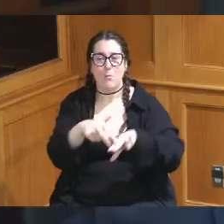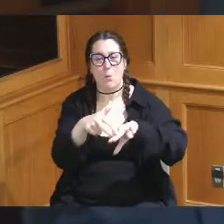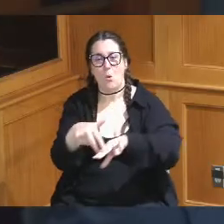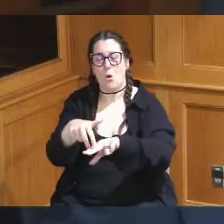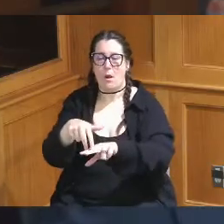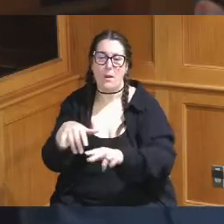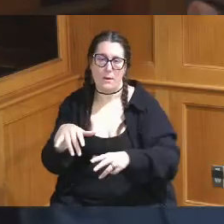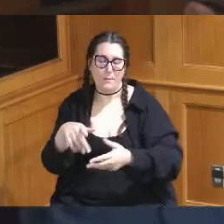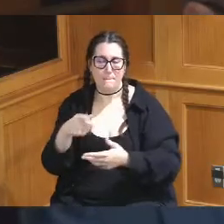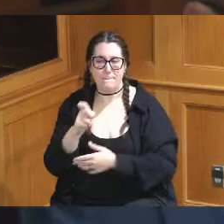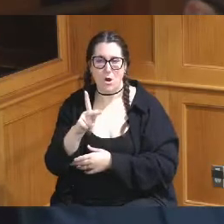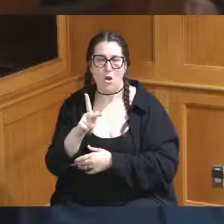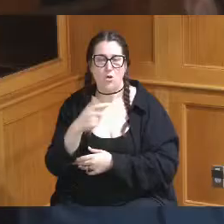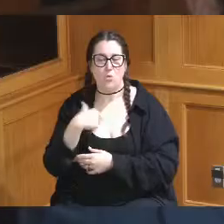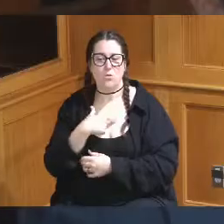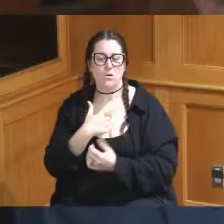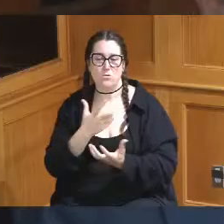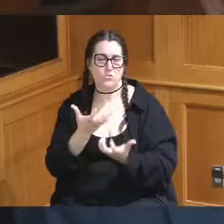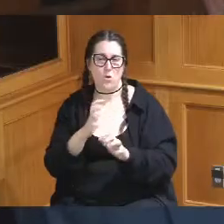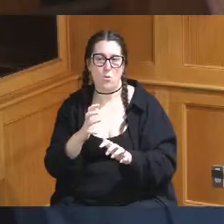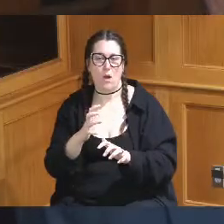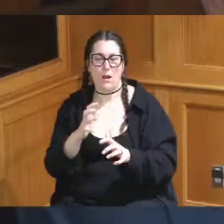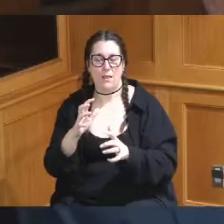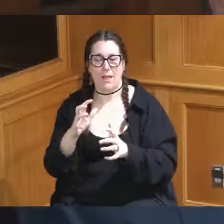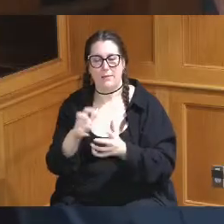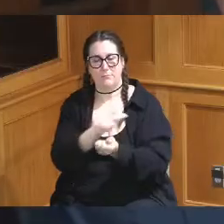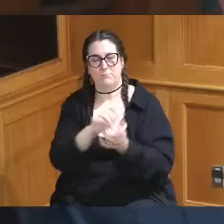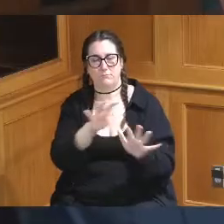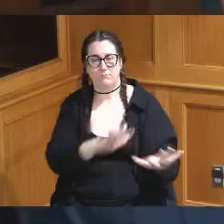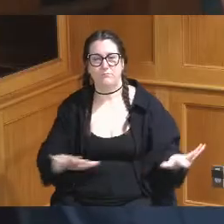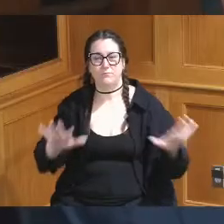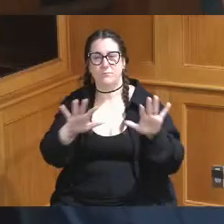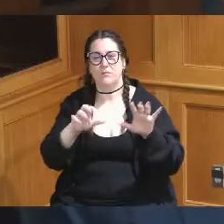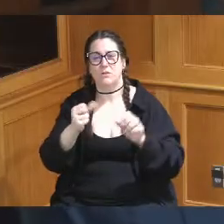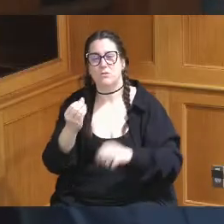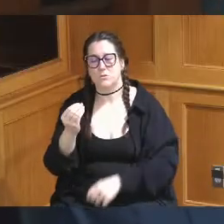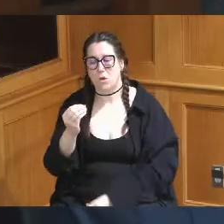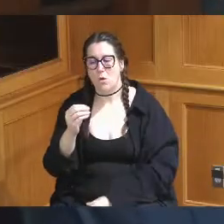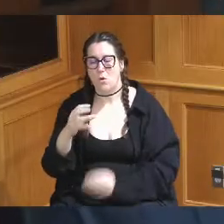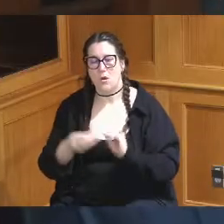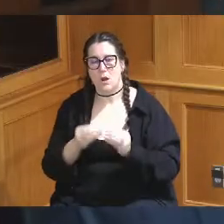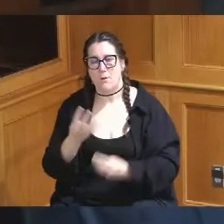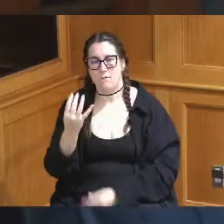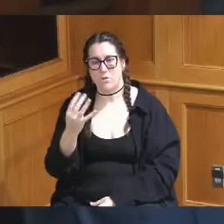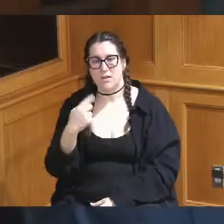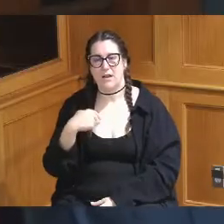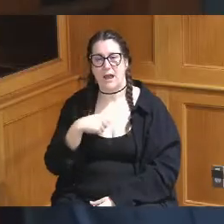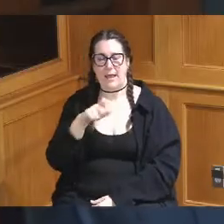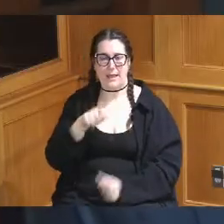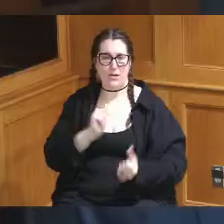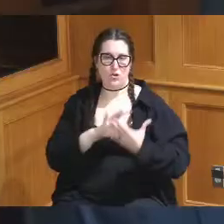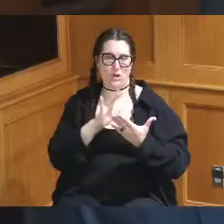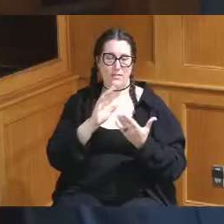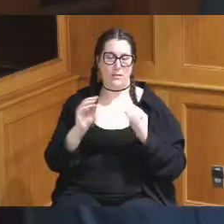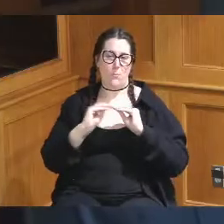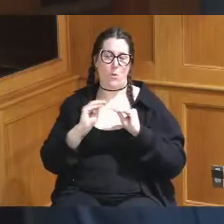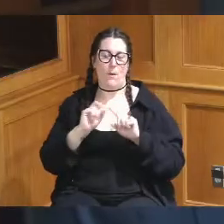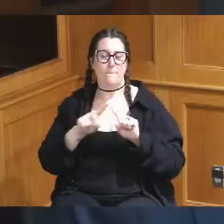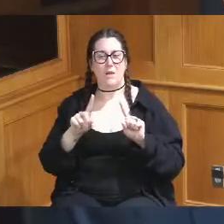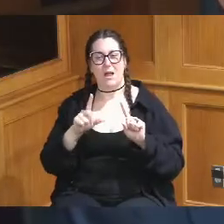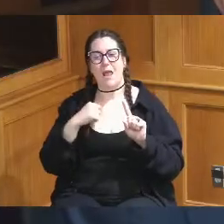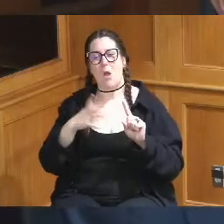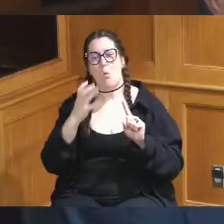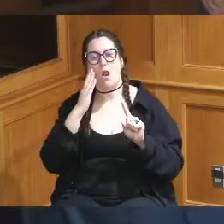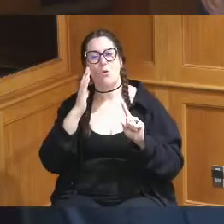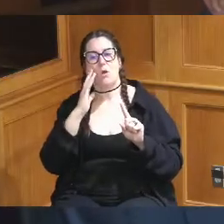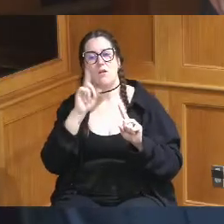place up. So item number 14, I think Frank is going to bring, that will address that, but I just wanted to bring attention to that to